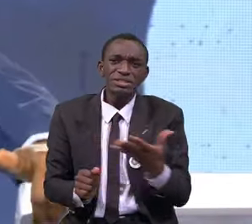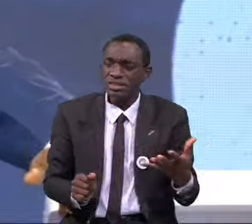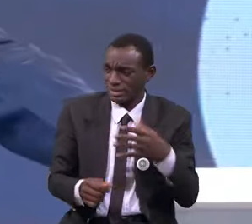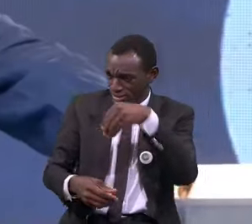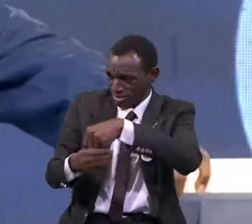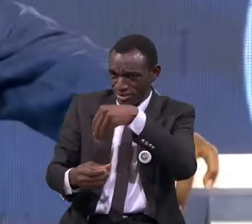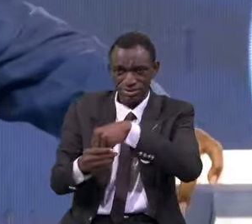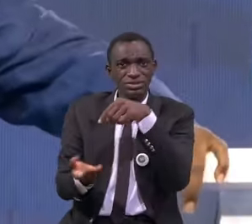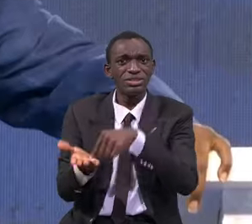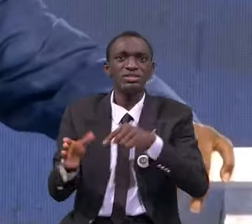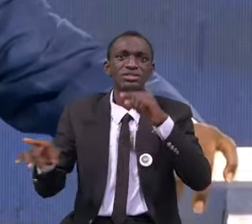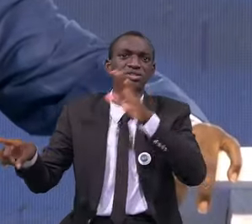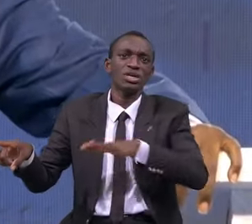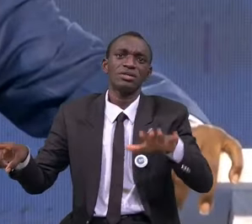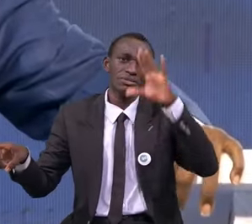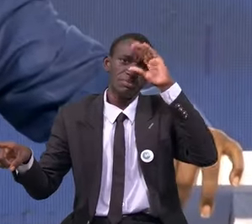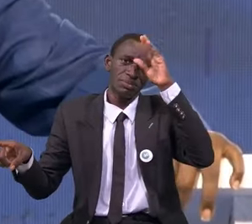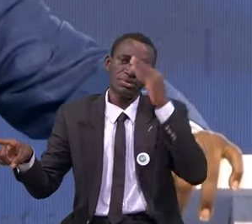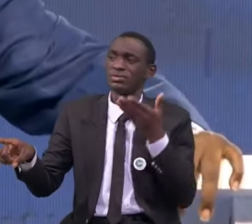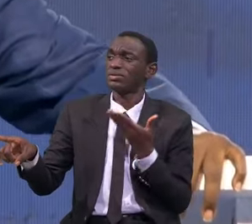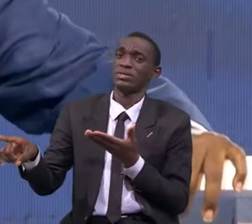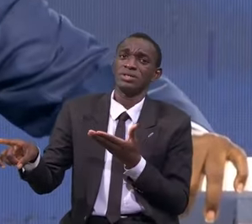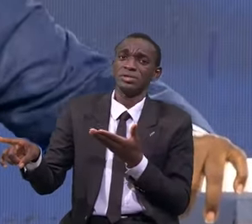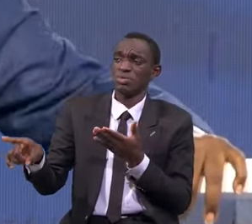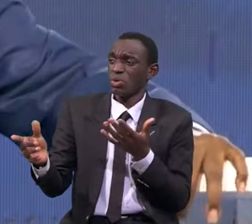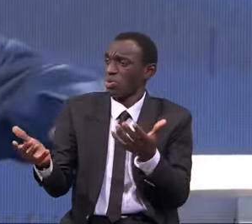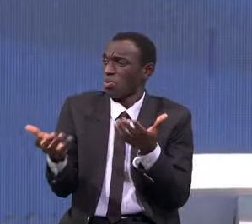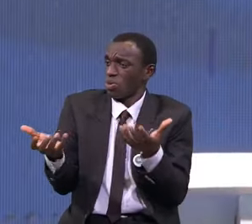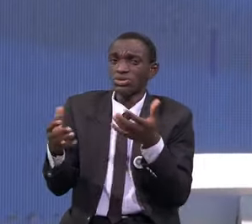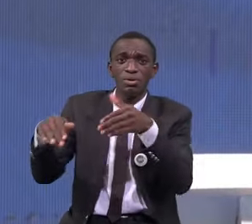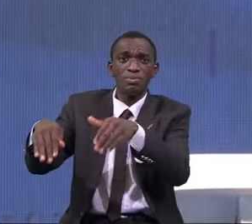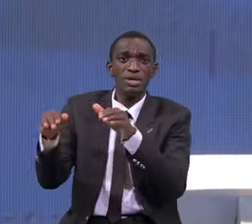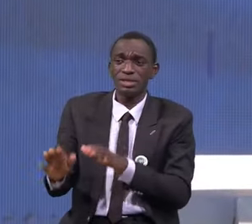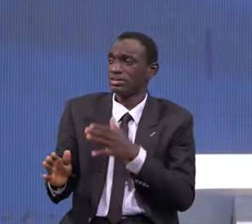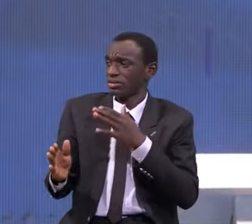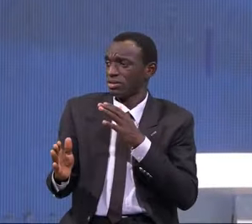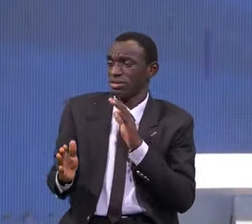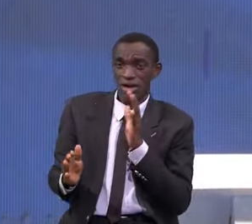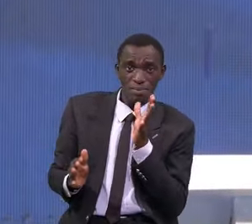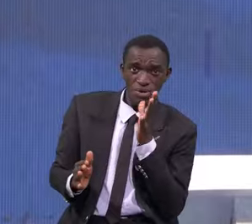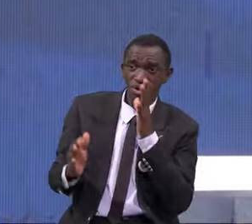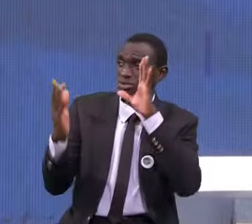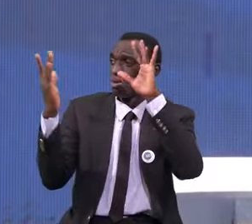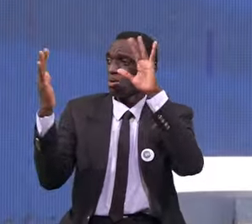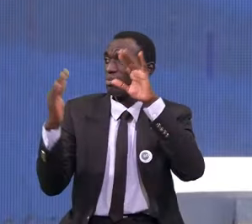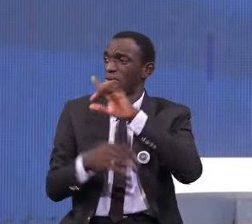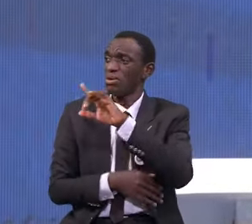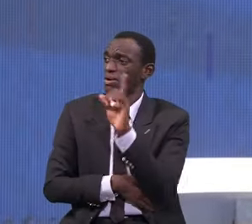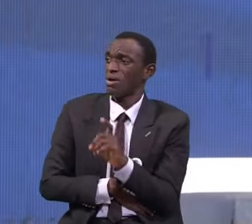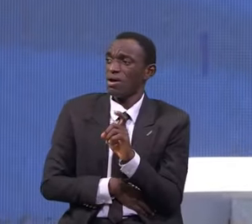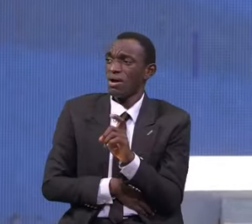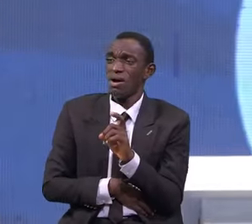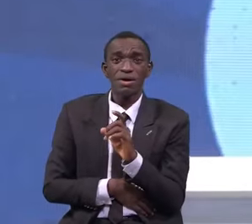child. And they were going to bury a hope. A life was going to